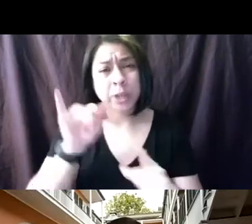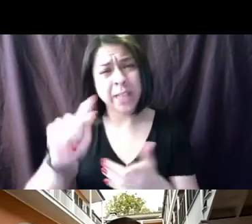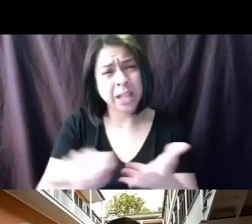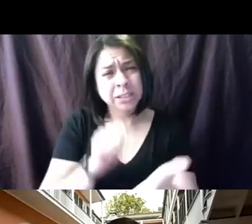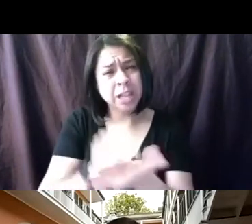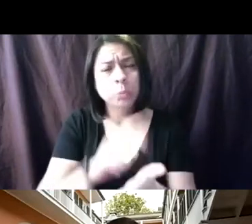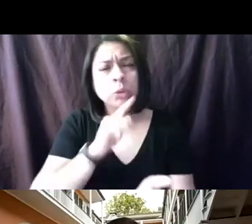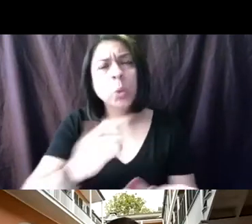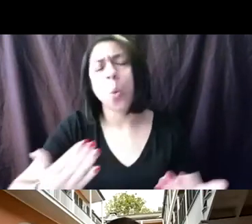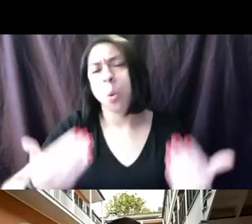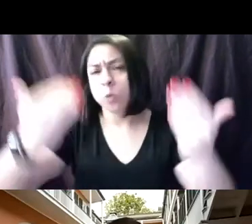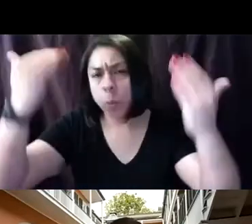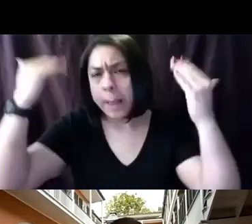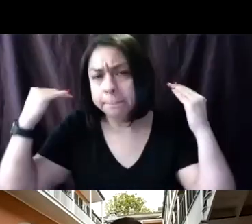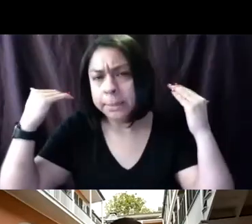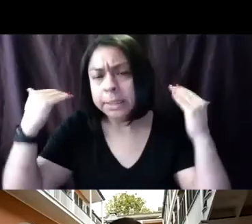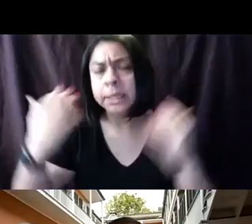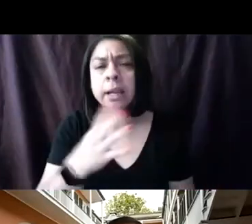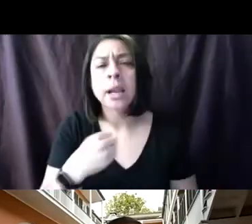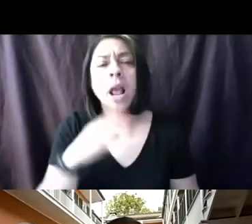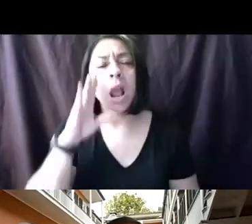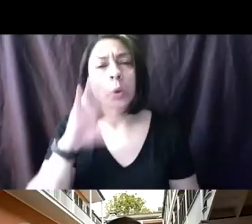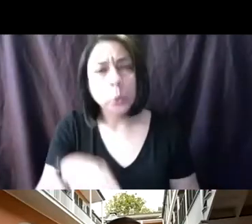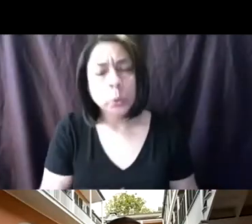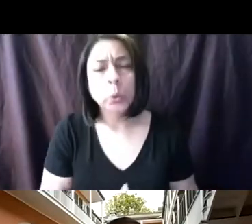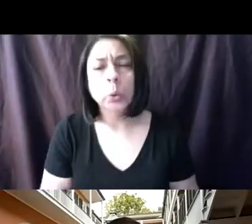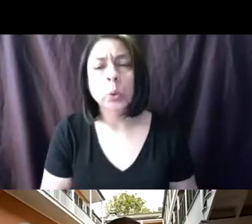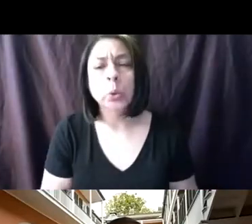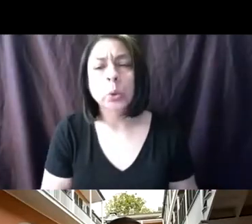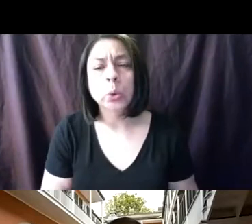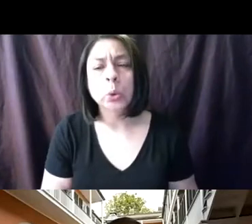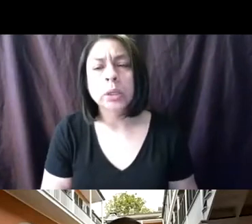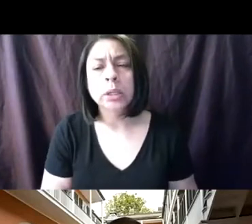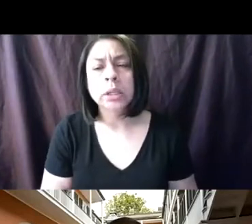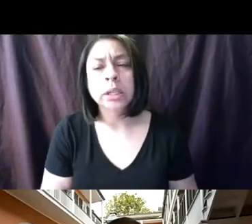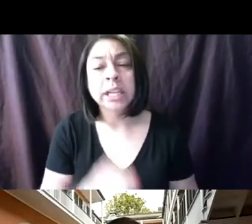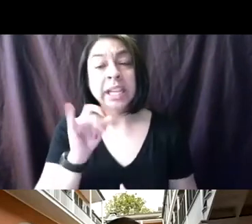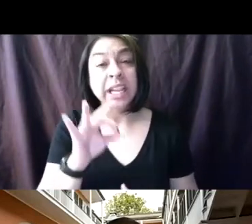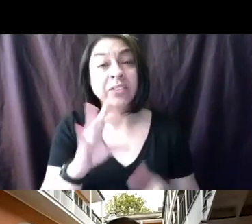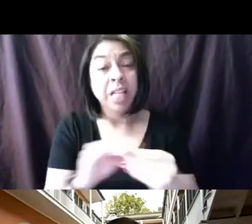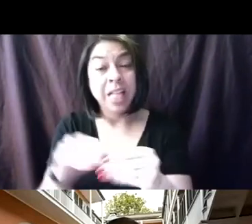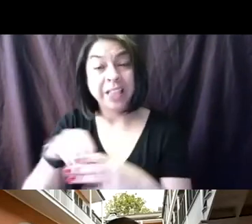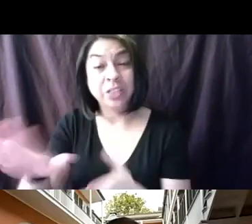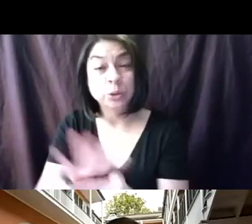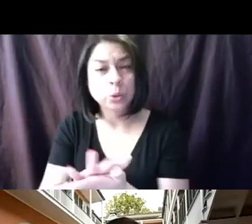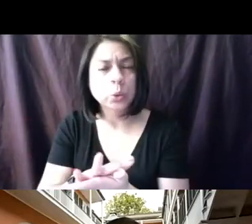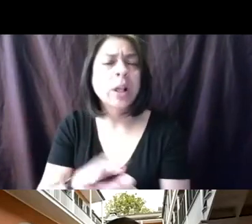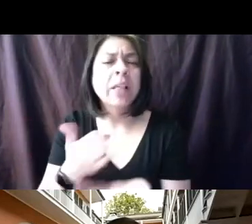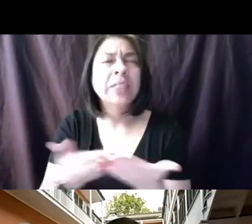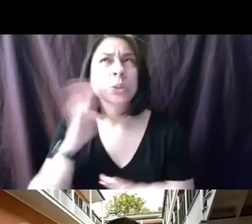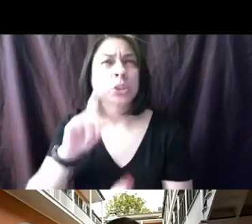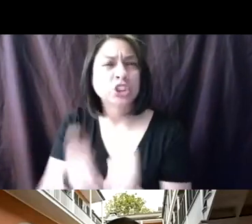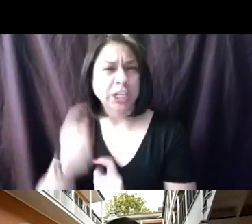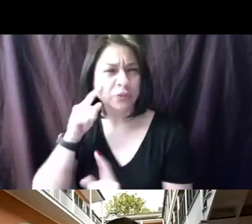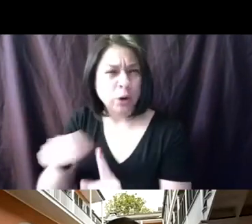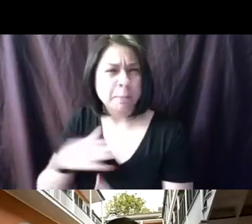just overwhelming, and I knew if it got to their schools, things would be different for them. So, you know,